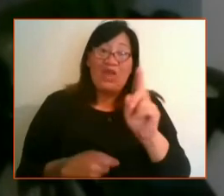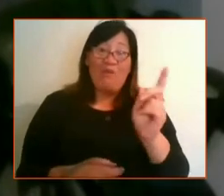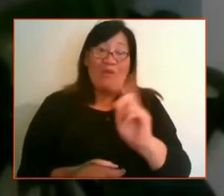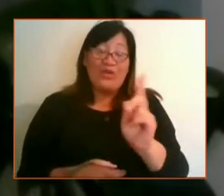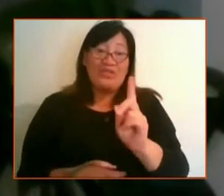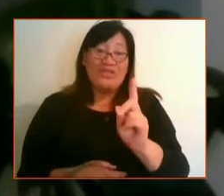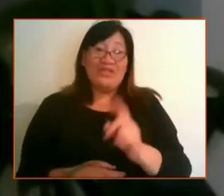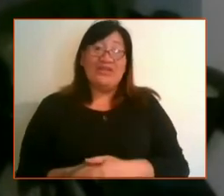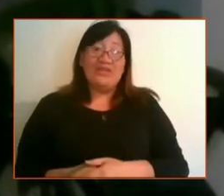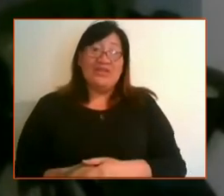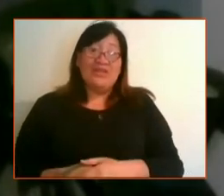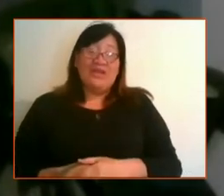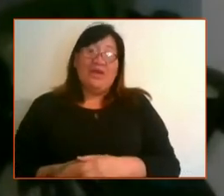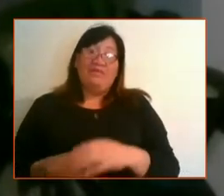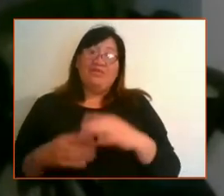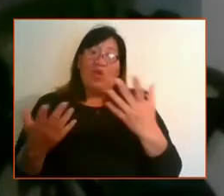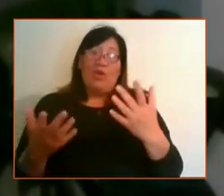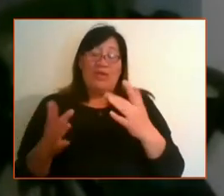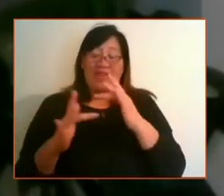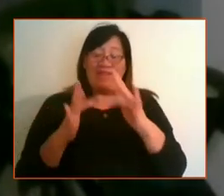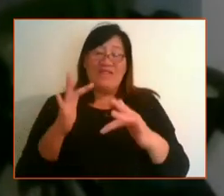result of